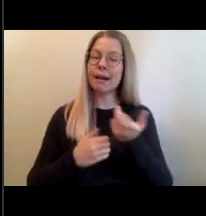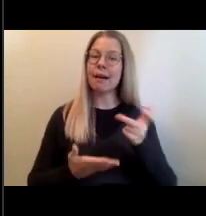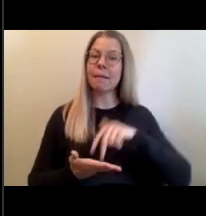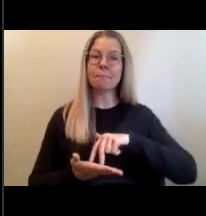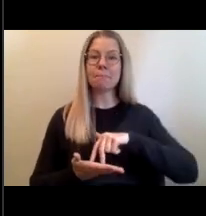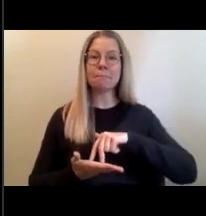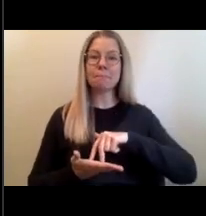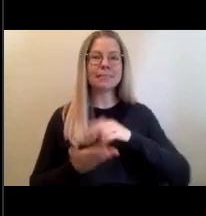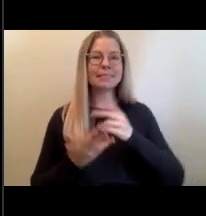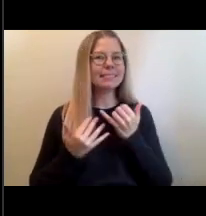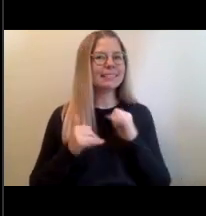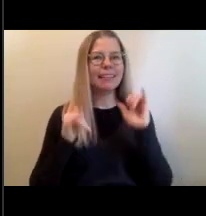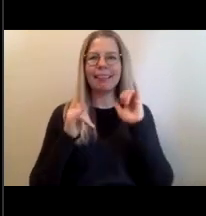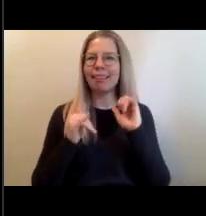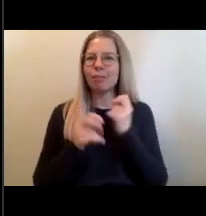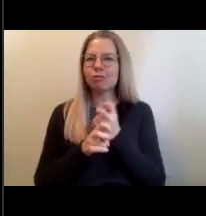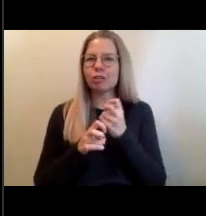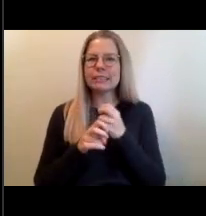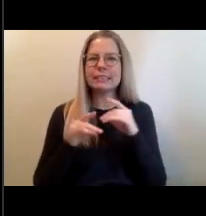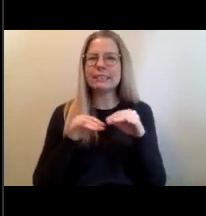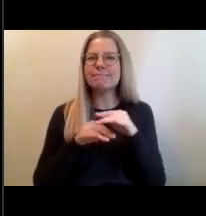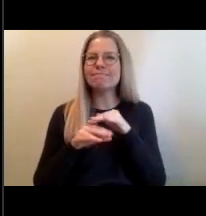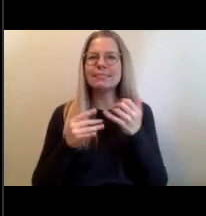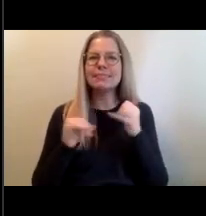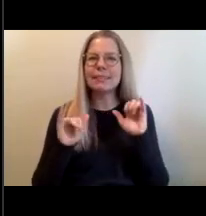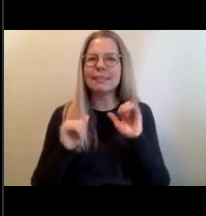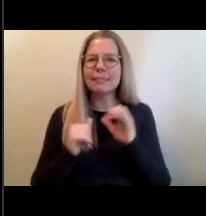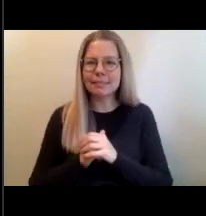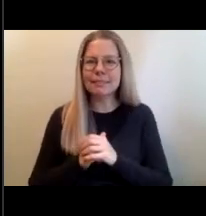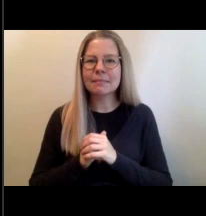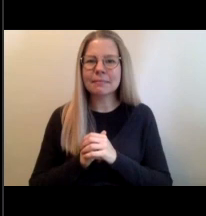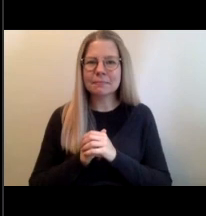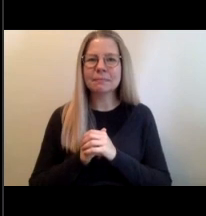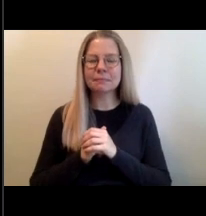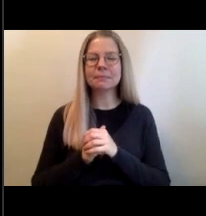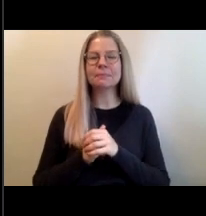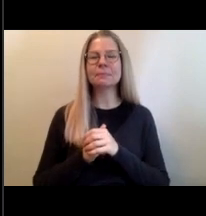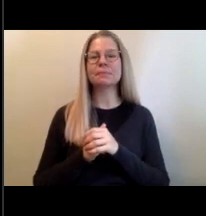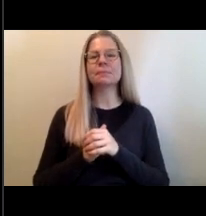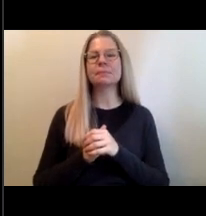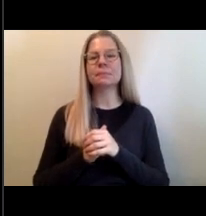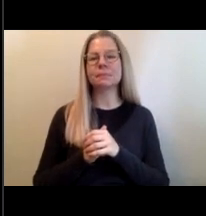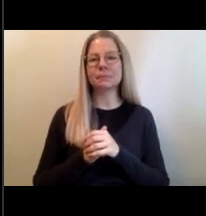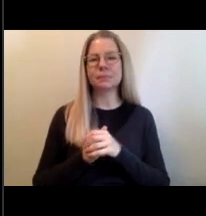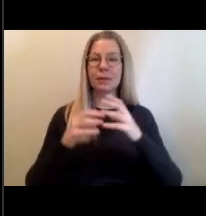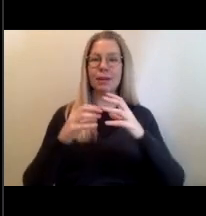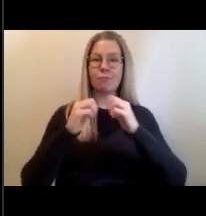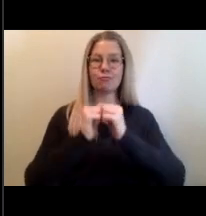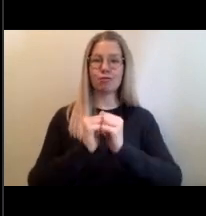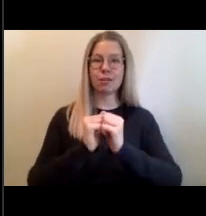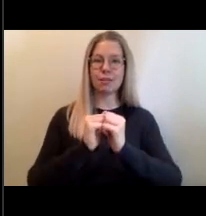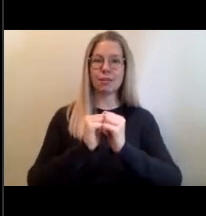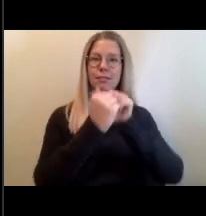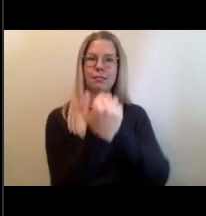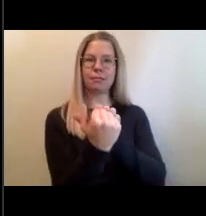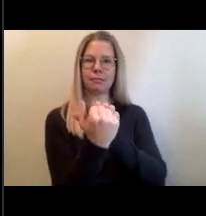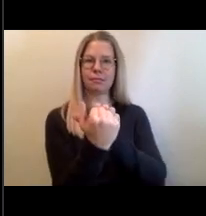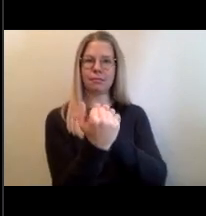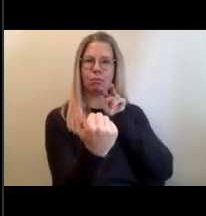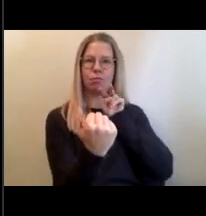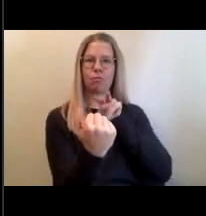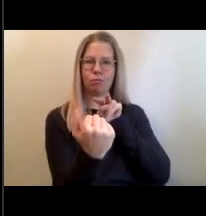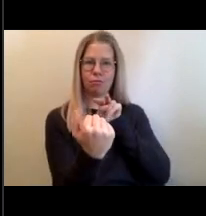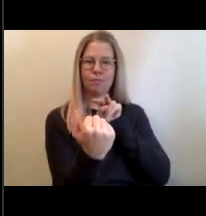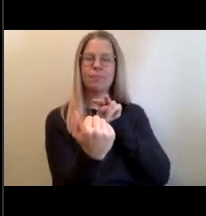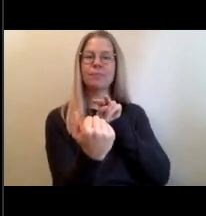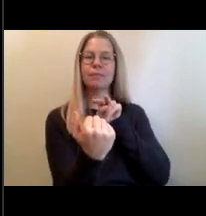of toxicity. And so what you'll see here, this is the side of the brain that we're looking at, and right here is the frontal cortex. And so what